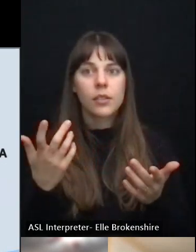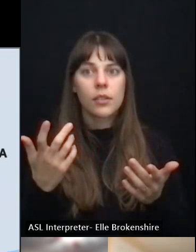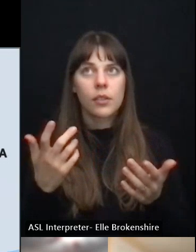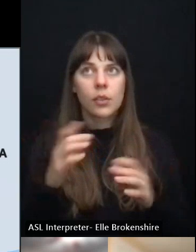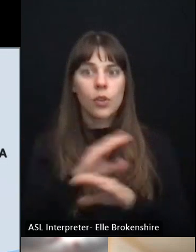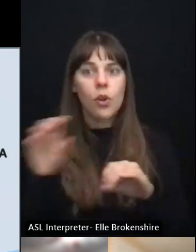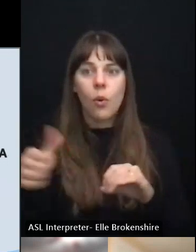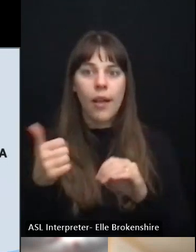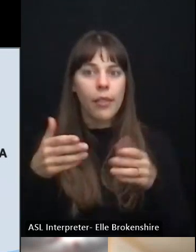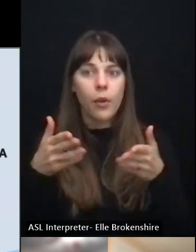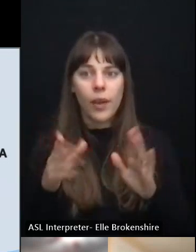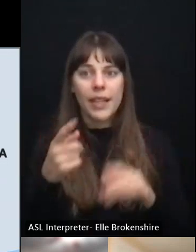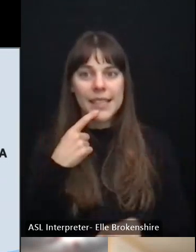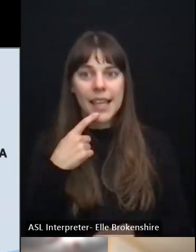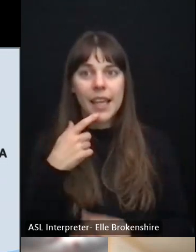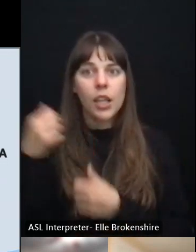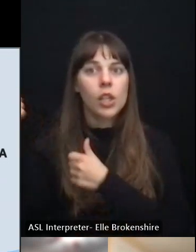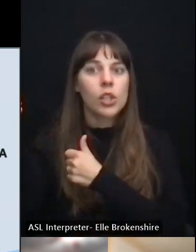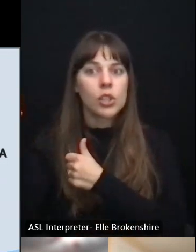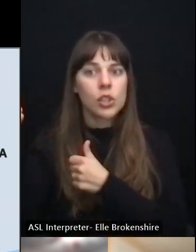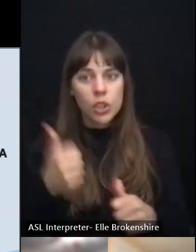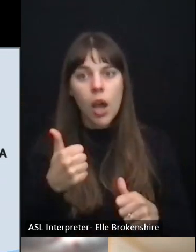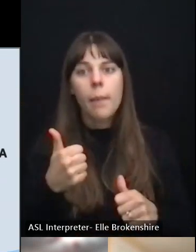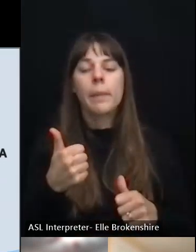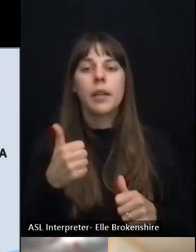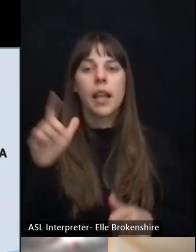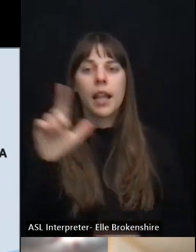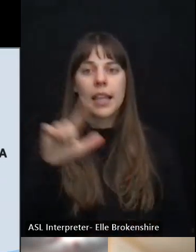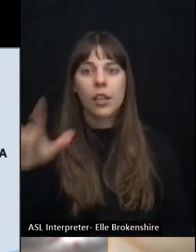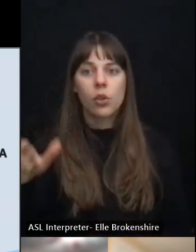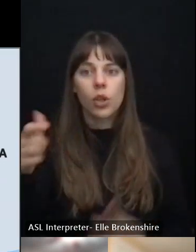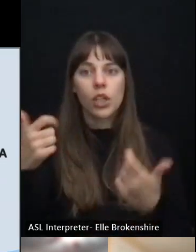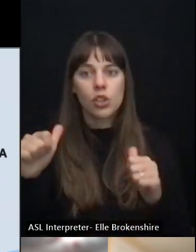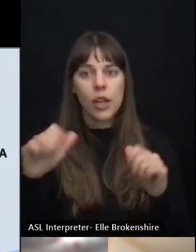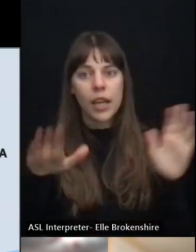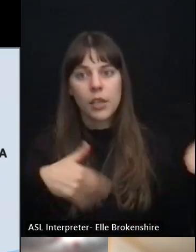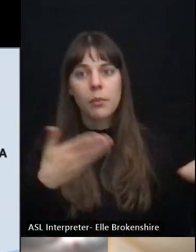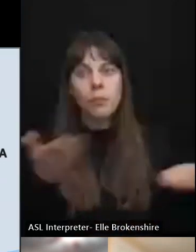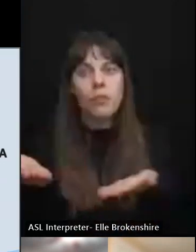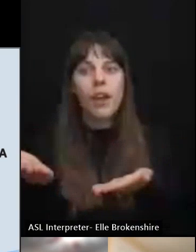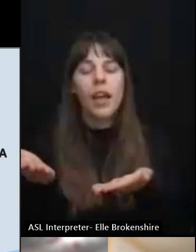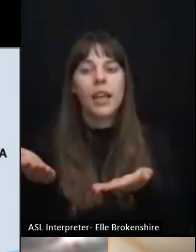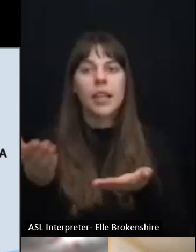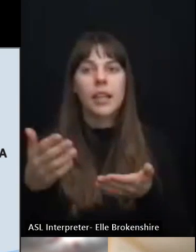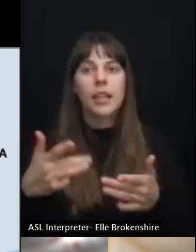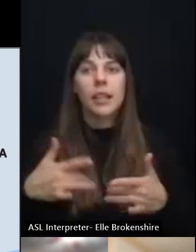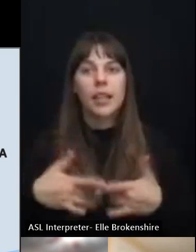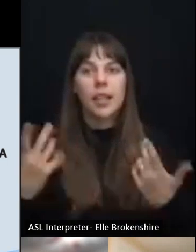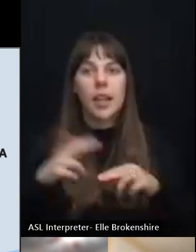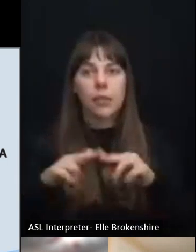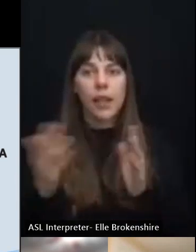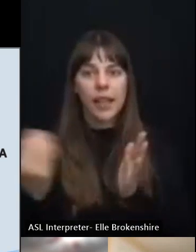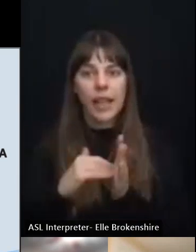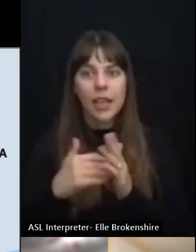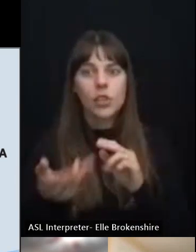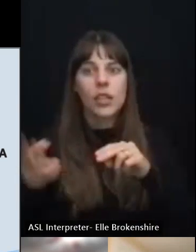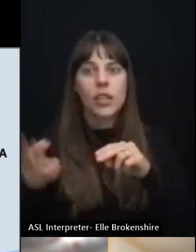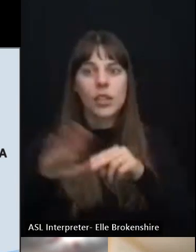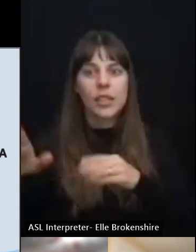on the hilltop is adamantly trying to get this rail back to increase his property value. He doesn't live